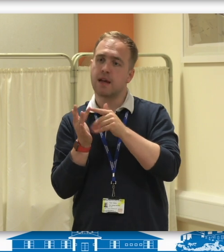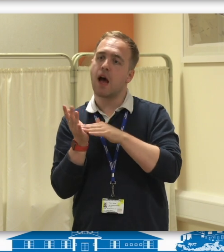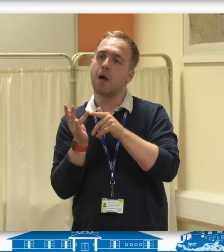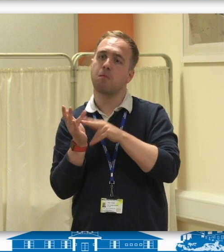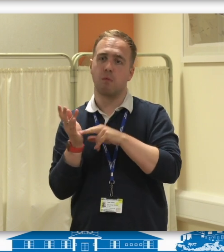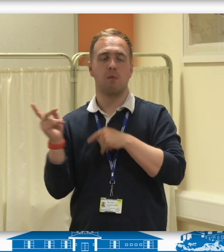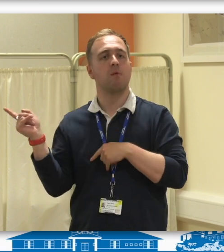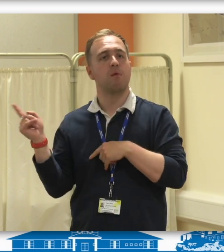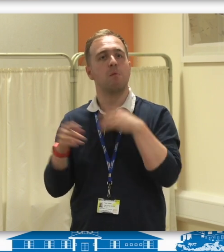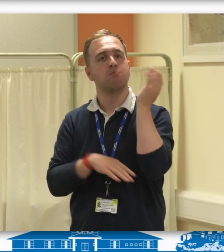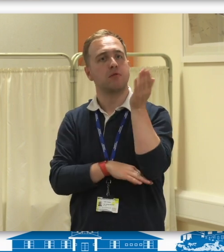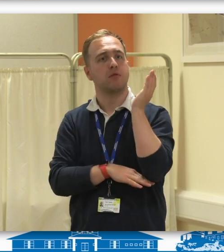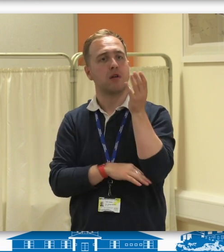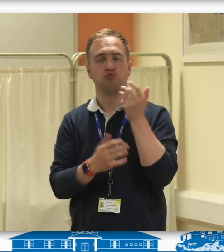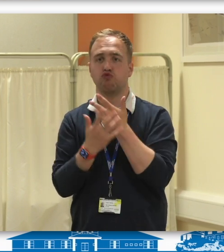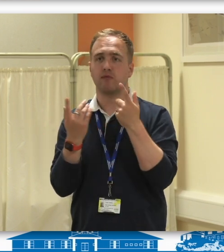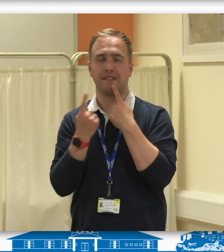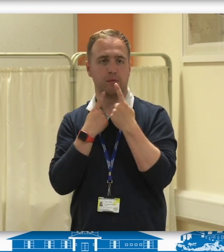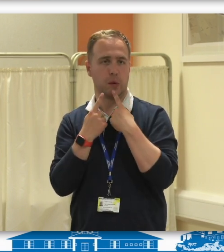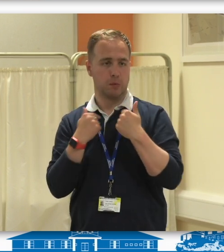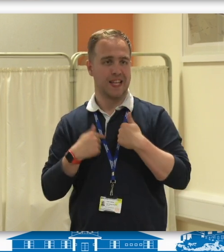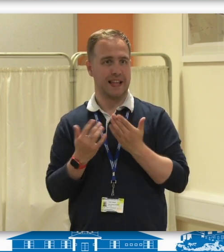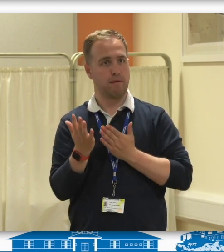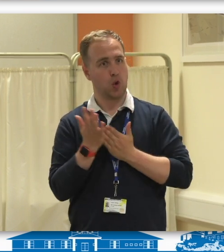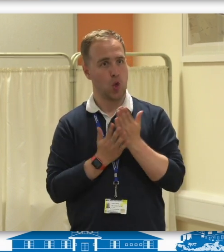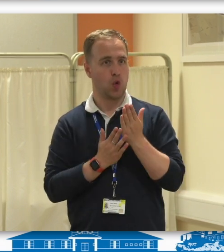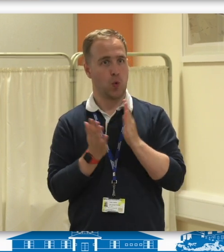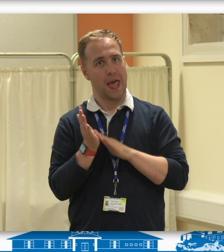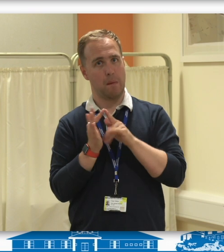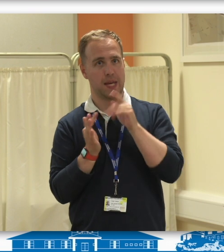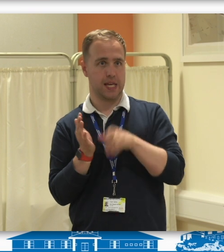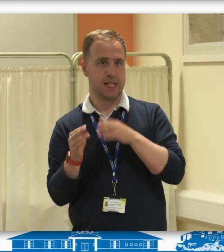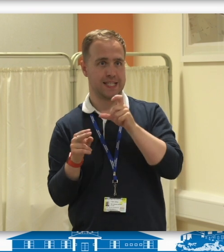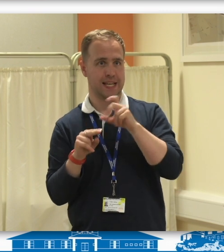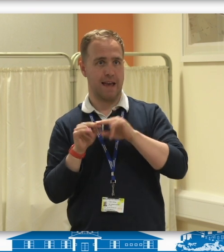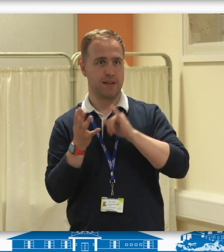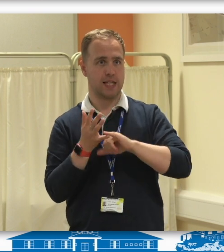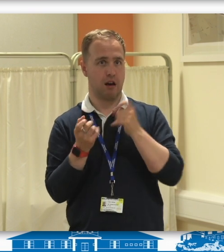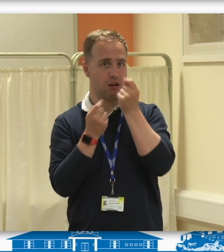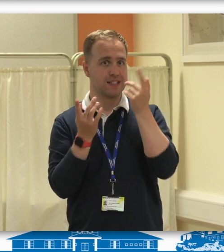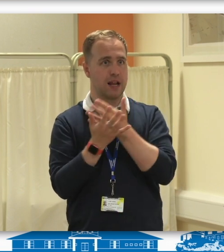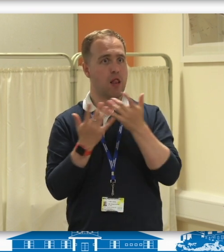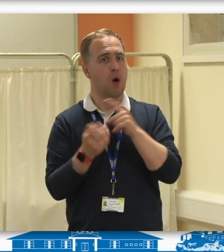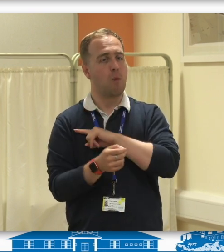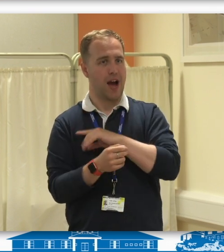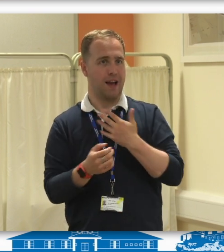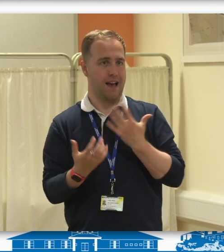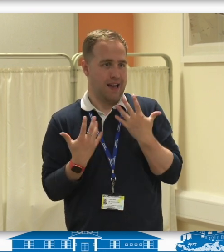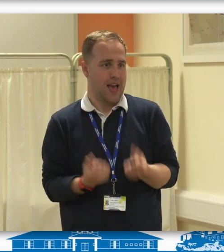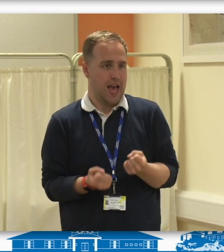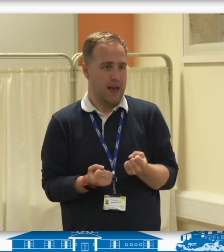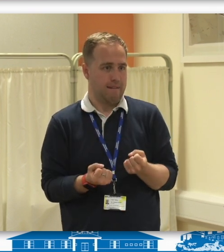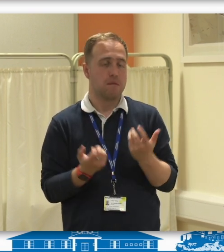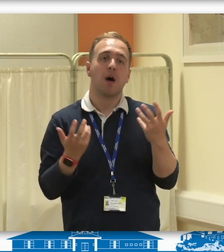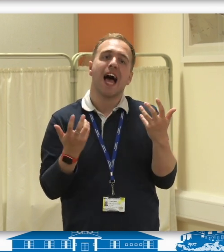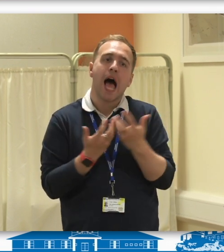the talk very informative. As a sufferer, I understand much of this because I'm living it. How do we get the